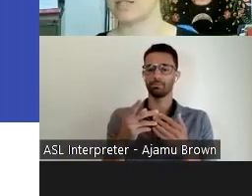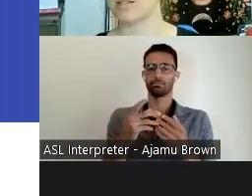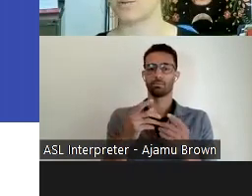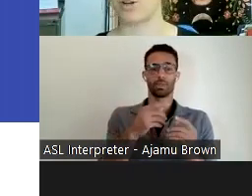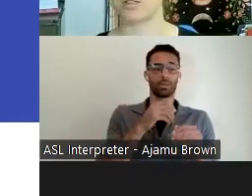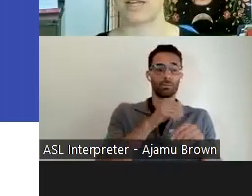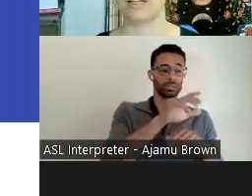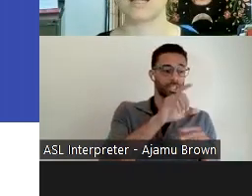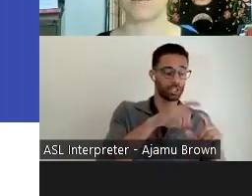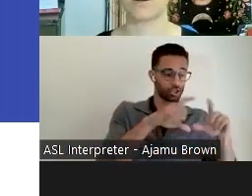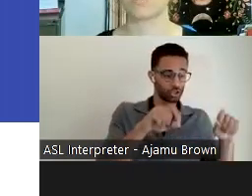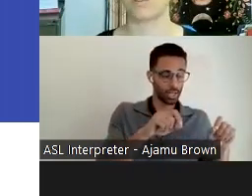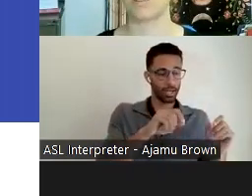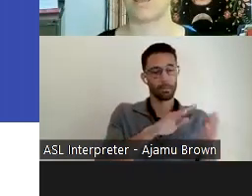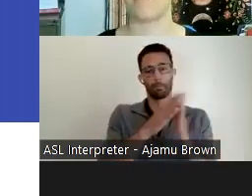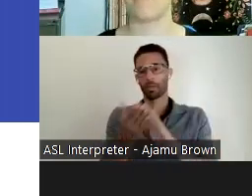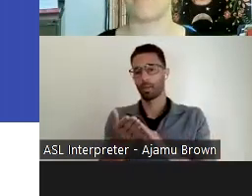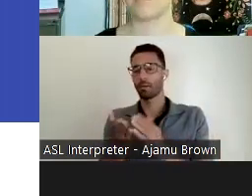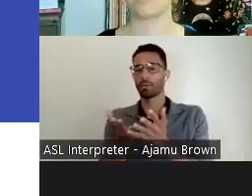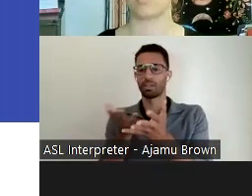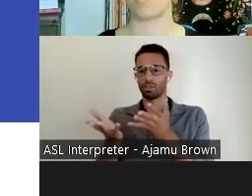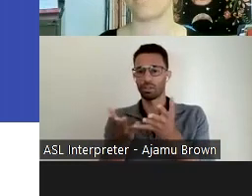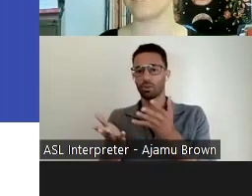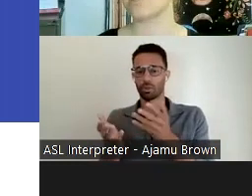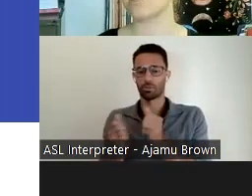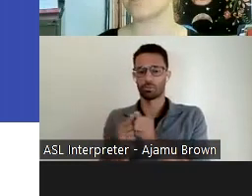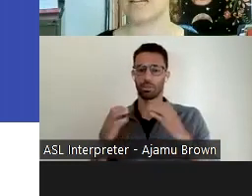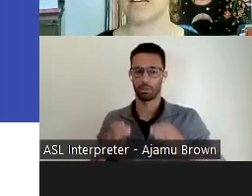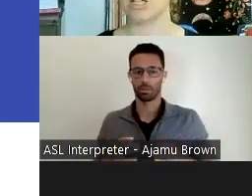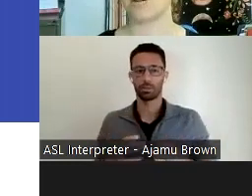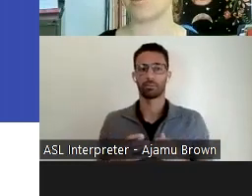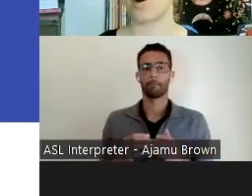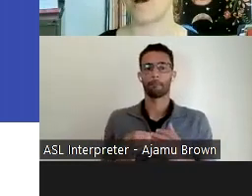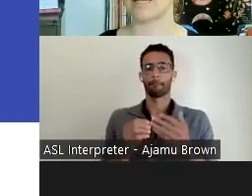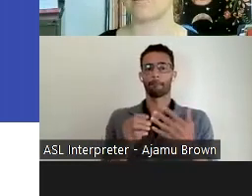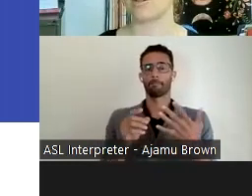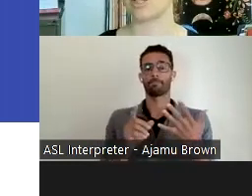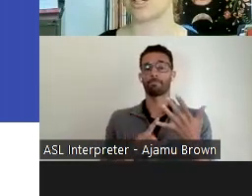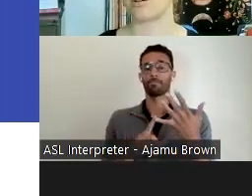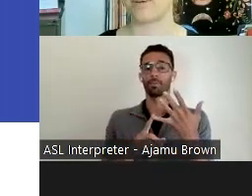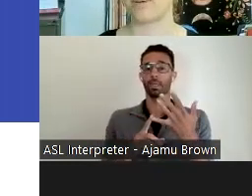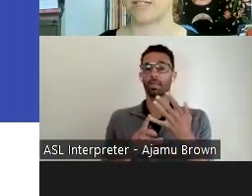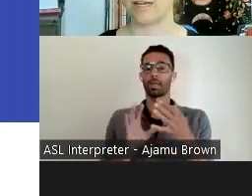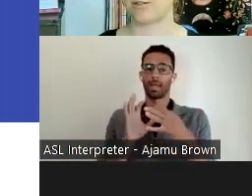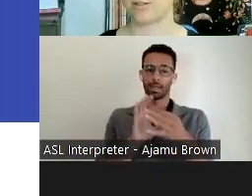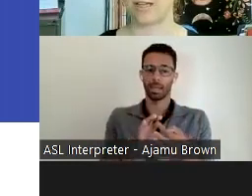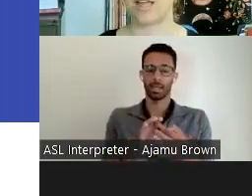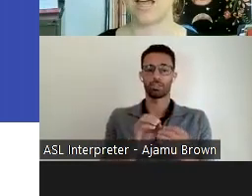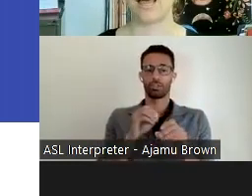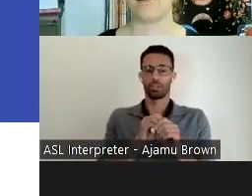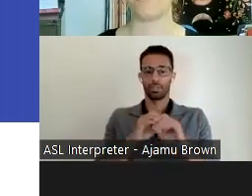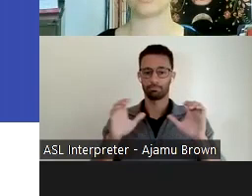interactive process with our clients. The first one is a requirement to be engaged in proactive long-term housing